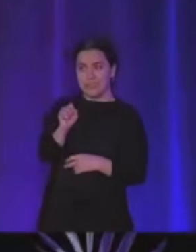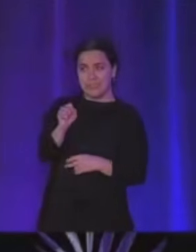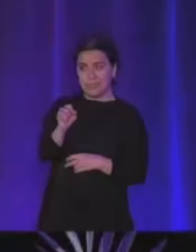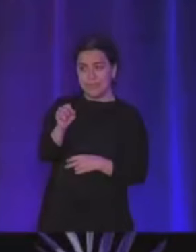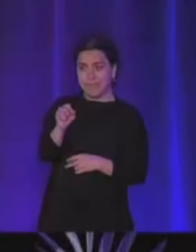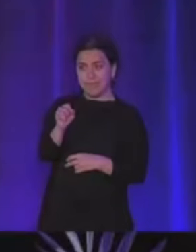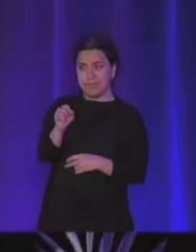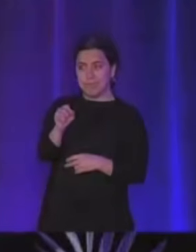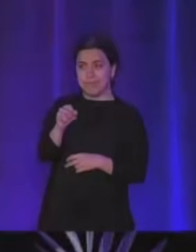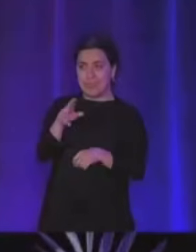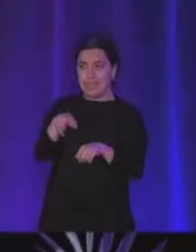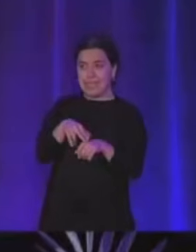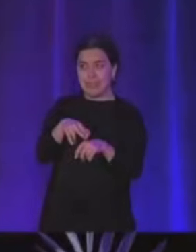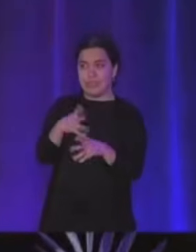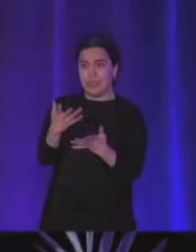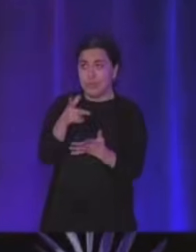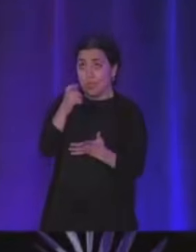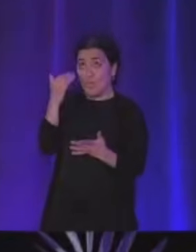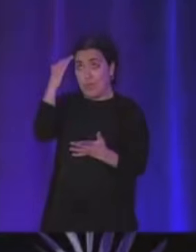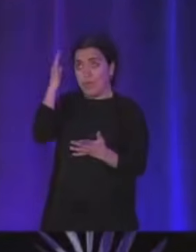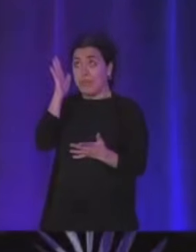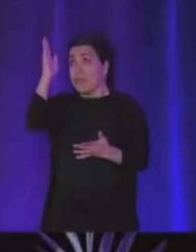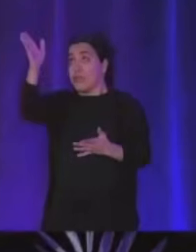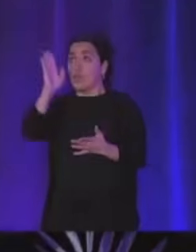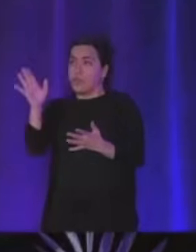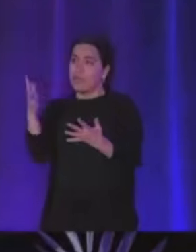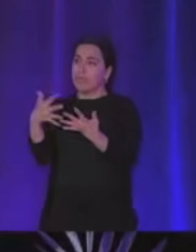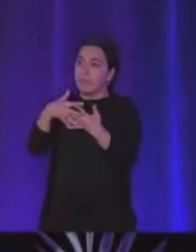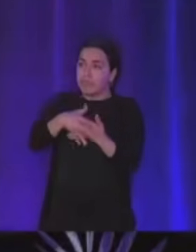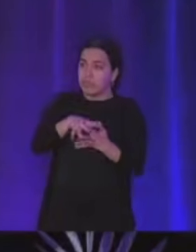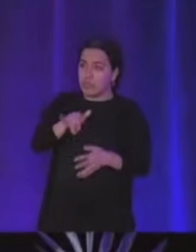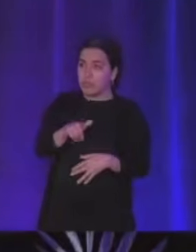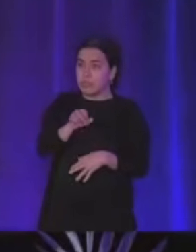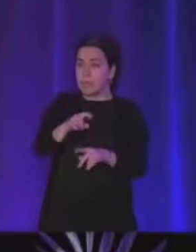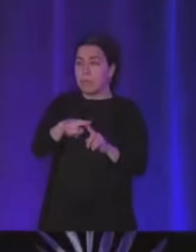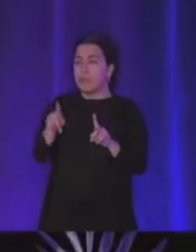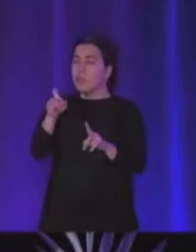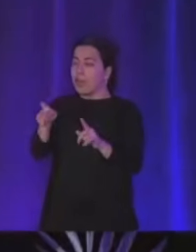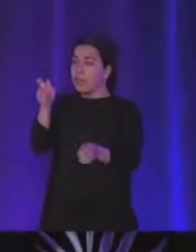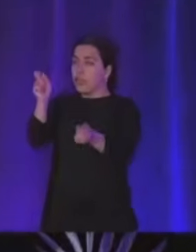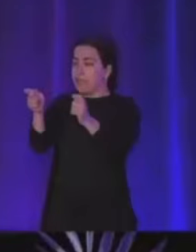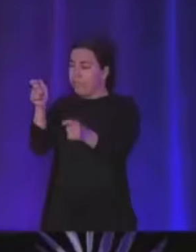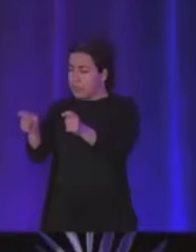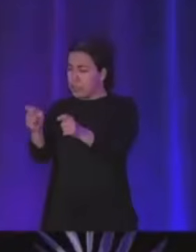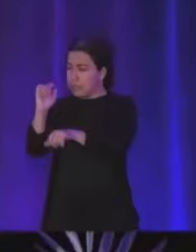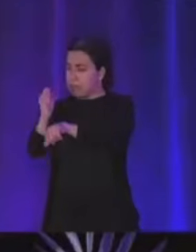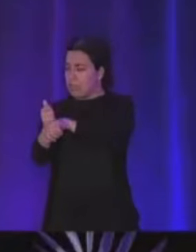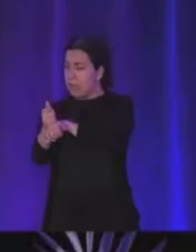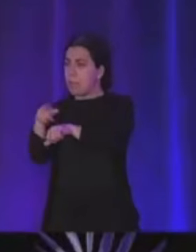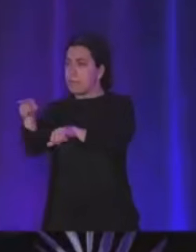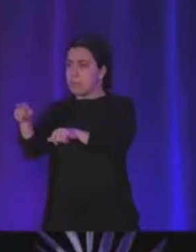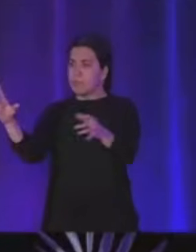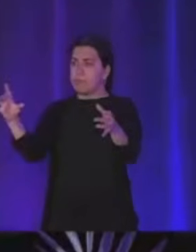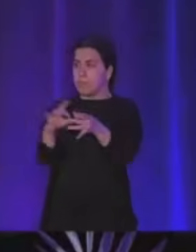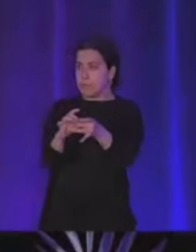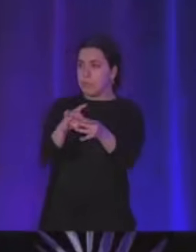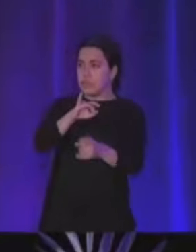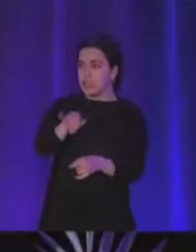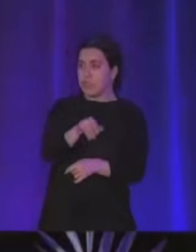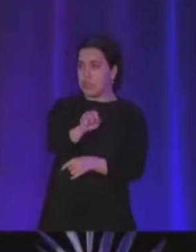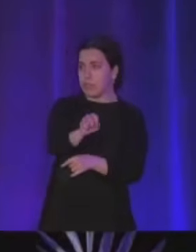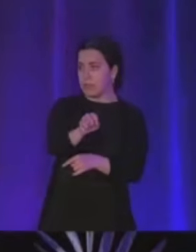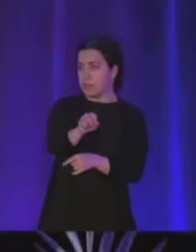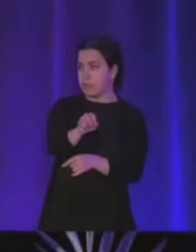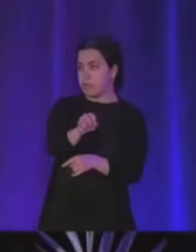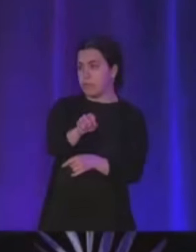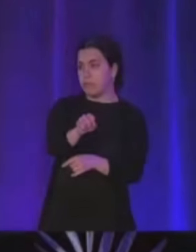be. So you do need to configure the ESLint parser to understand JSX. By default, it says, no, that's not real. And then also,